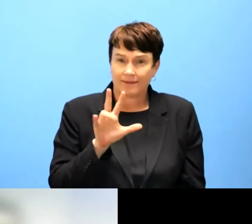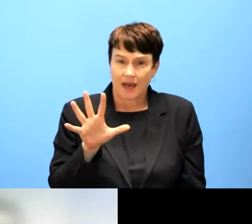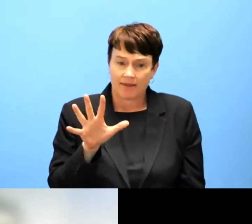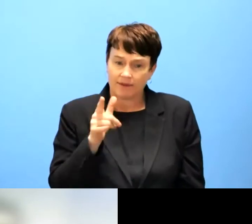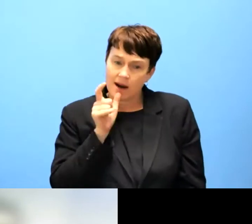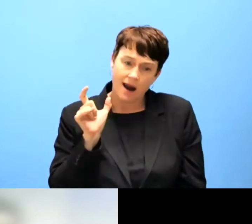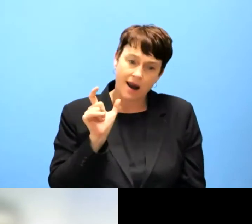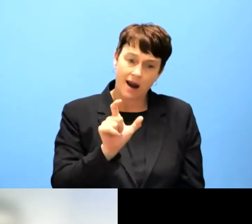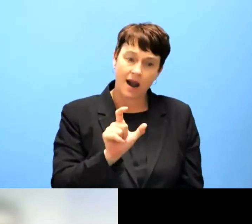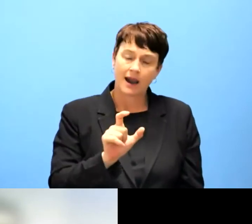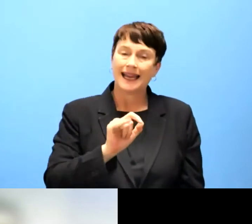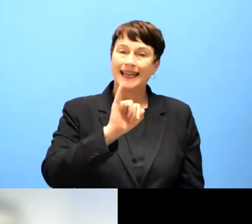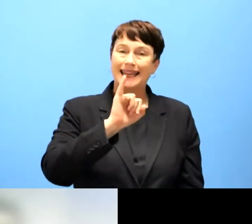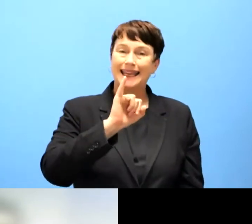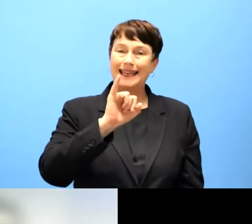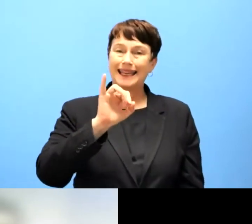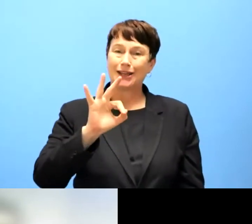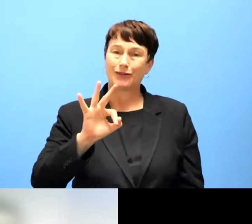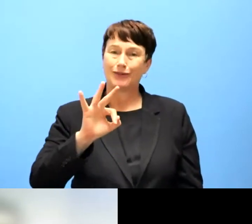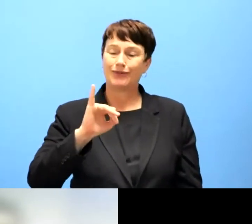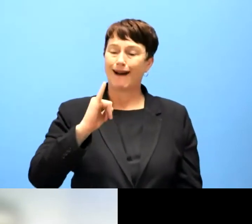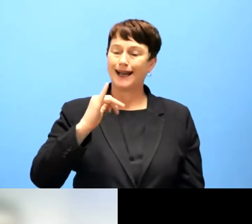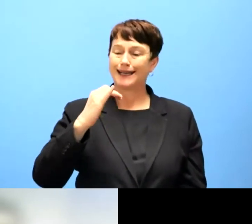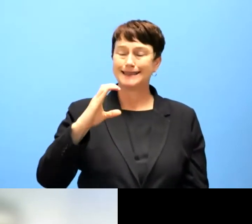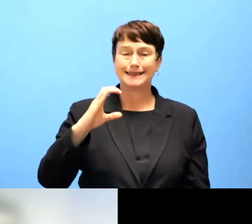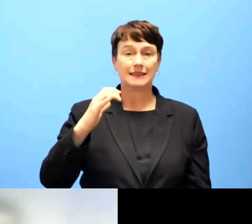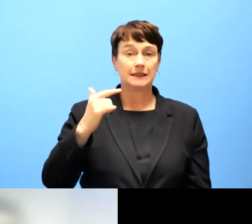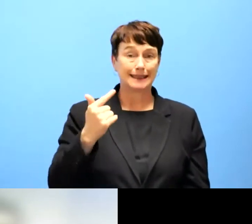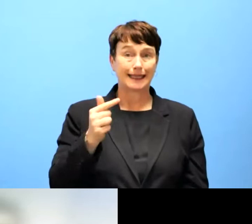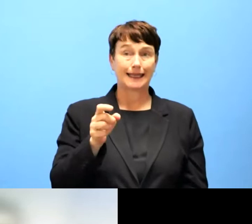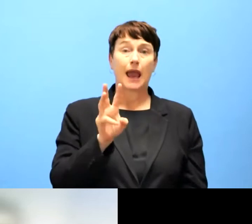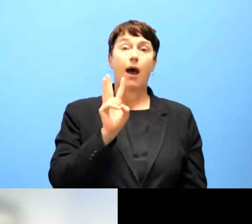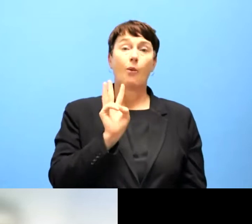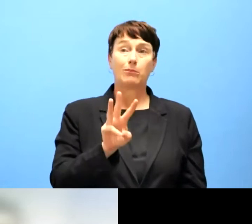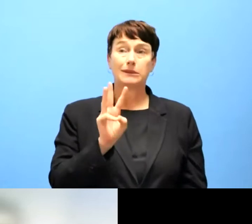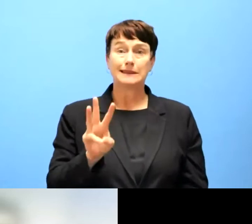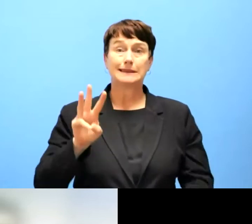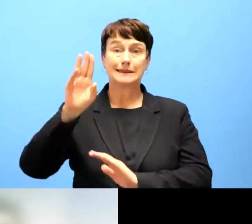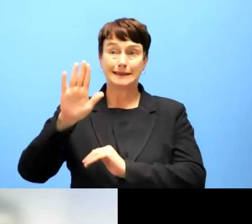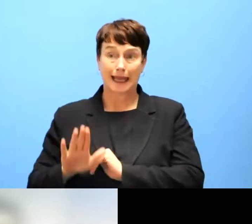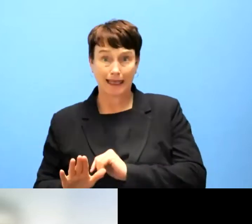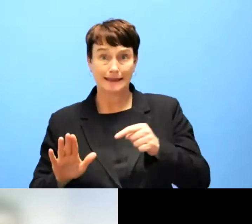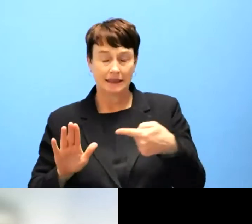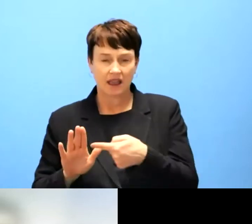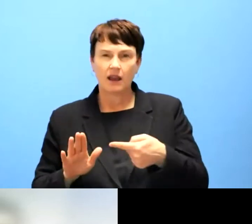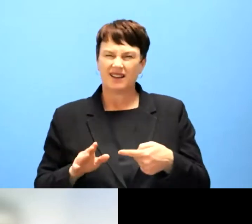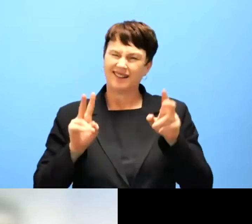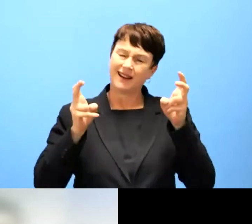is a website. Oh, we are in the clause of websites. The same issue is